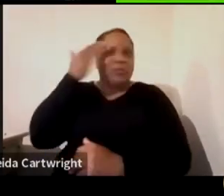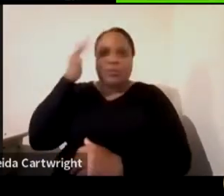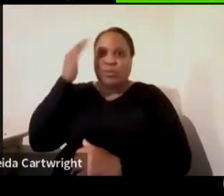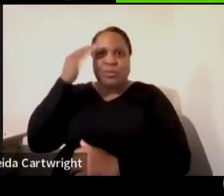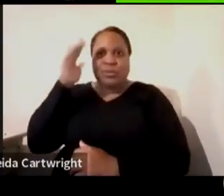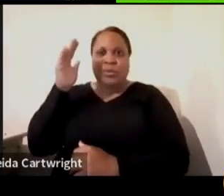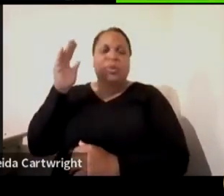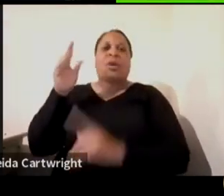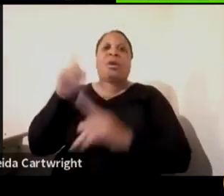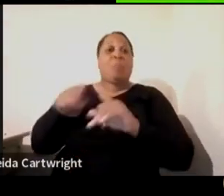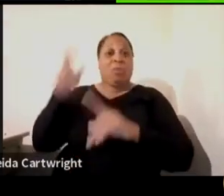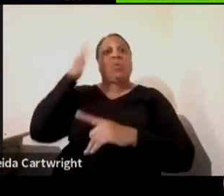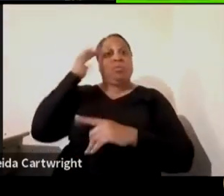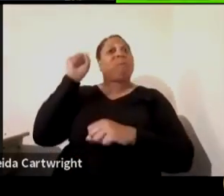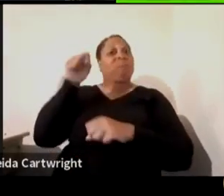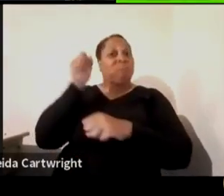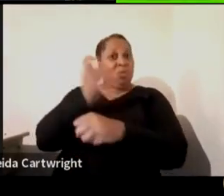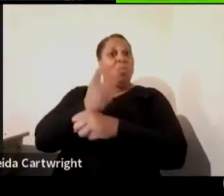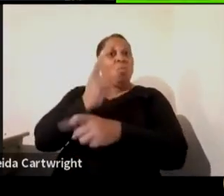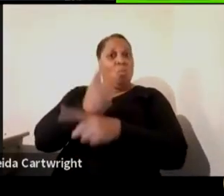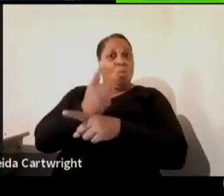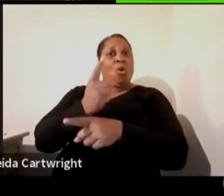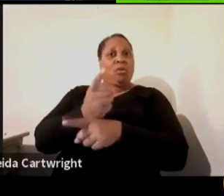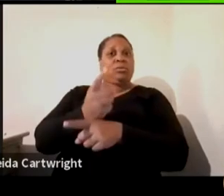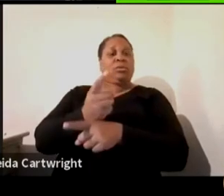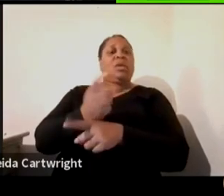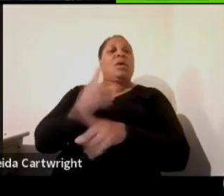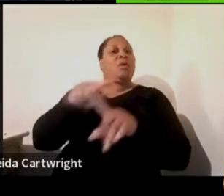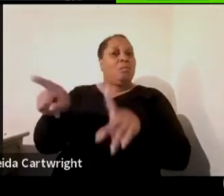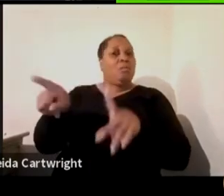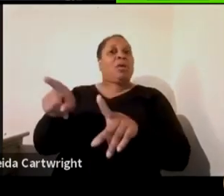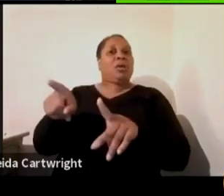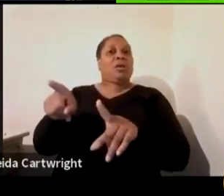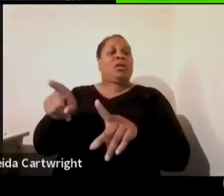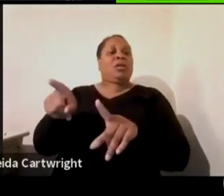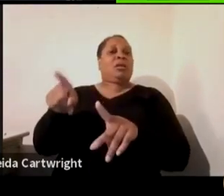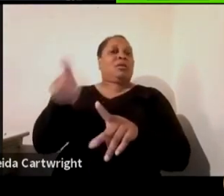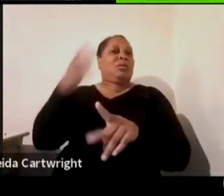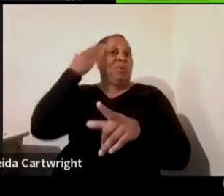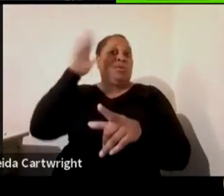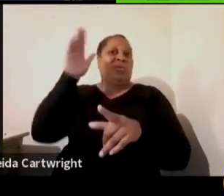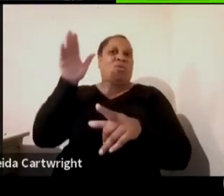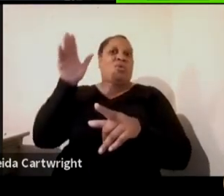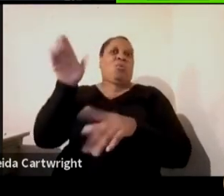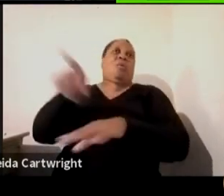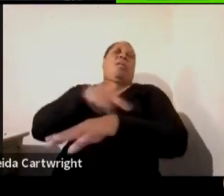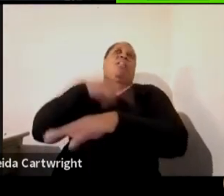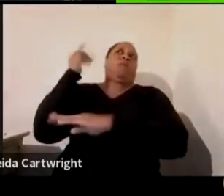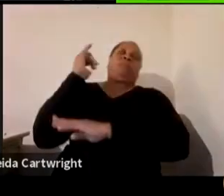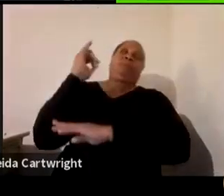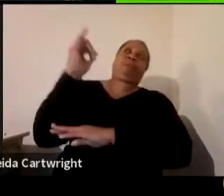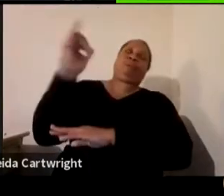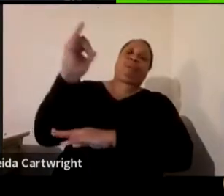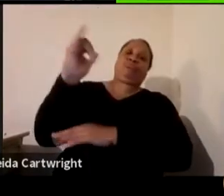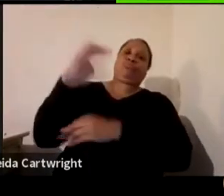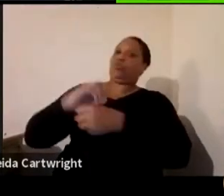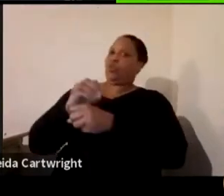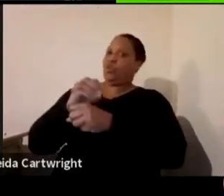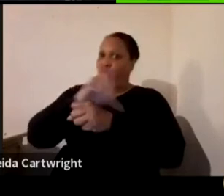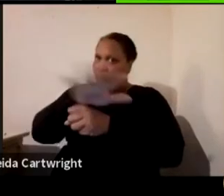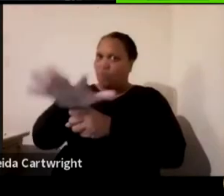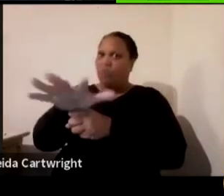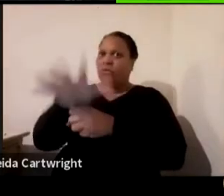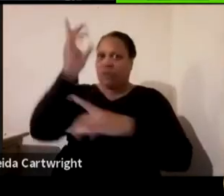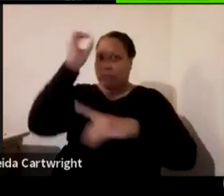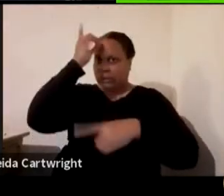highly effective. We also, by the way, don't know the long-term effects of COVID-19. Mm-hmm, true. And what we can say is that